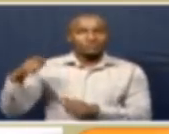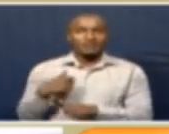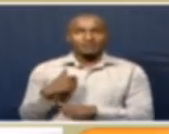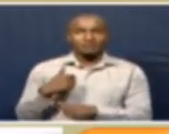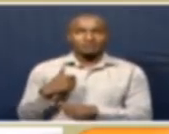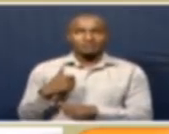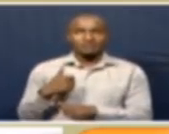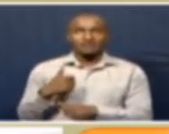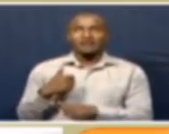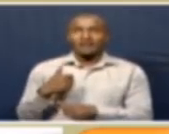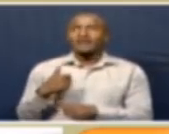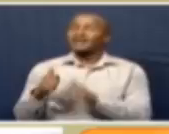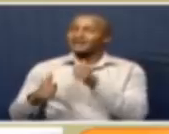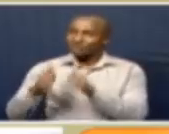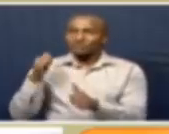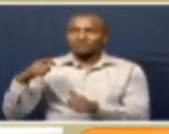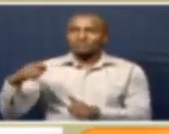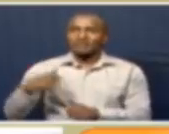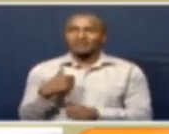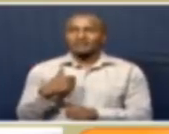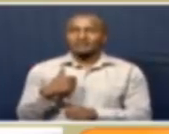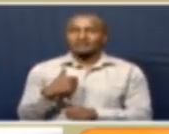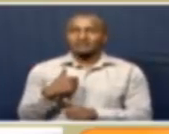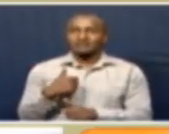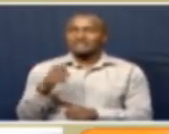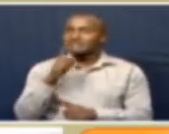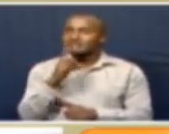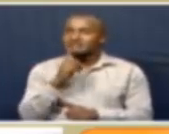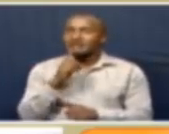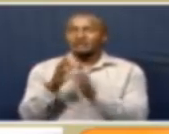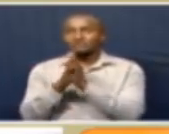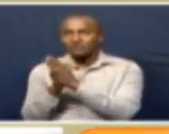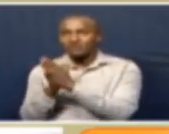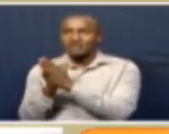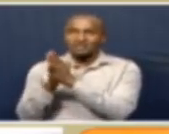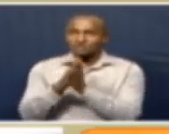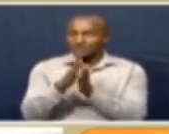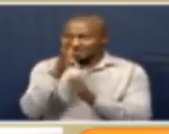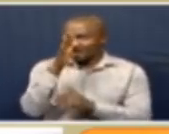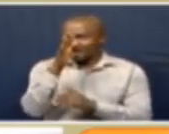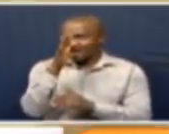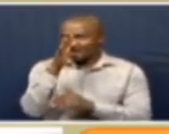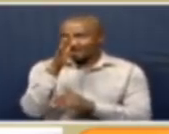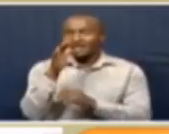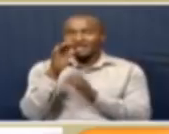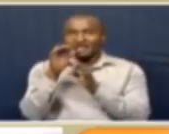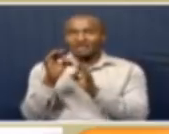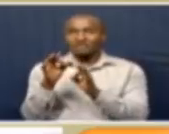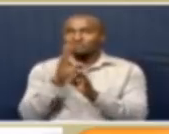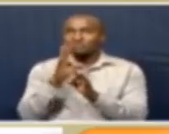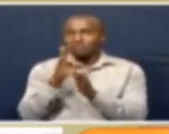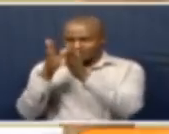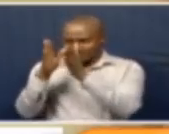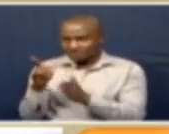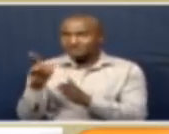mean refused, I mean like refused, yeah? Because they keep telling you stories and it's lies. Because if you speak to one person from like the